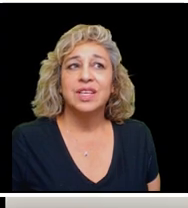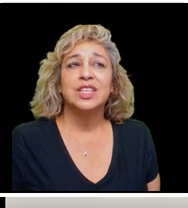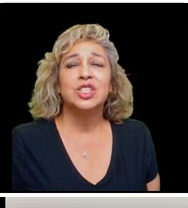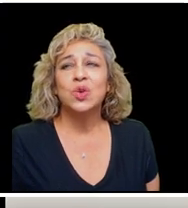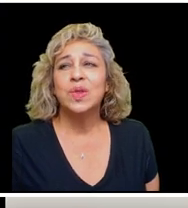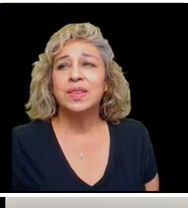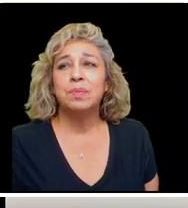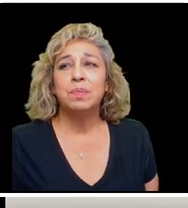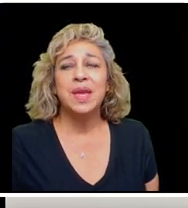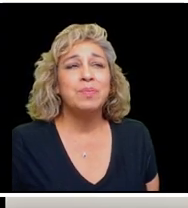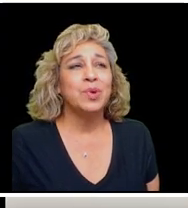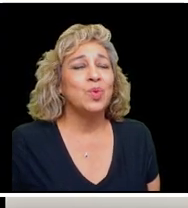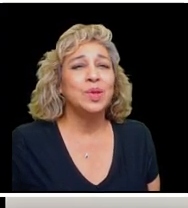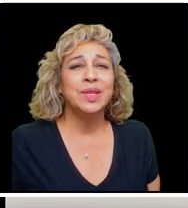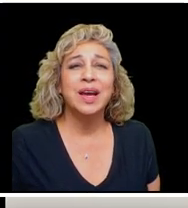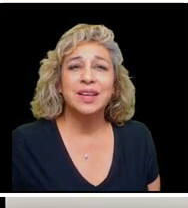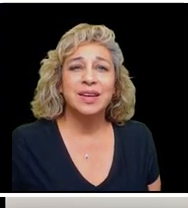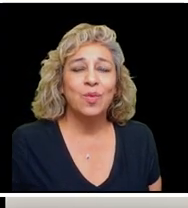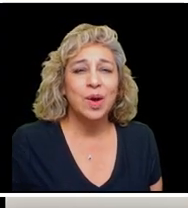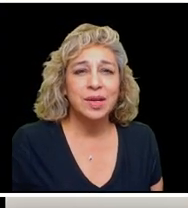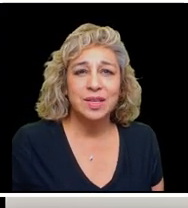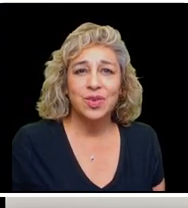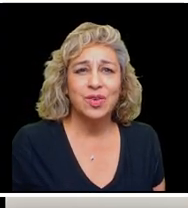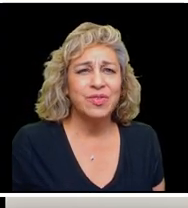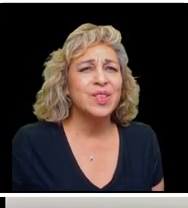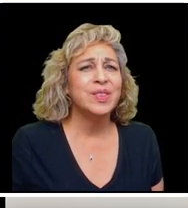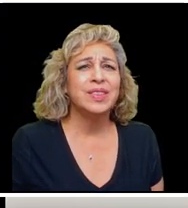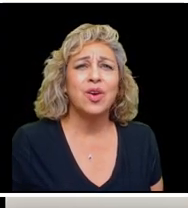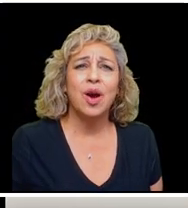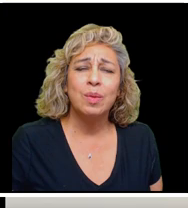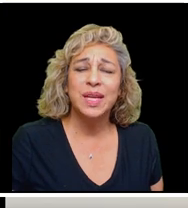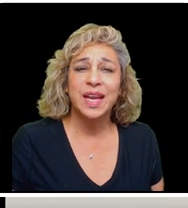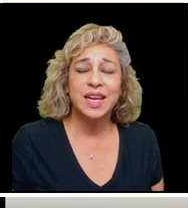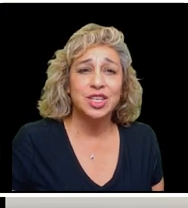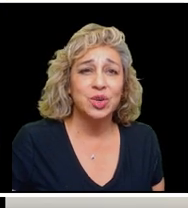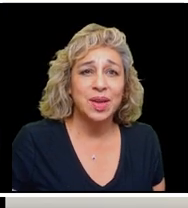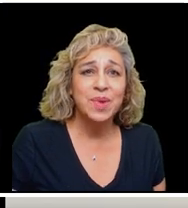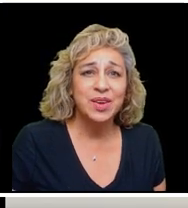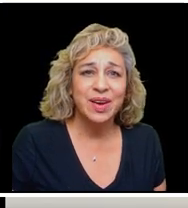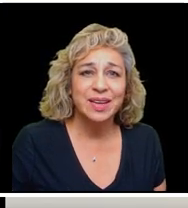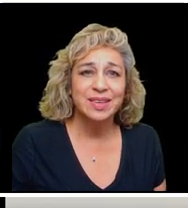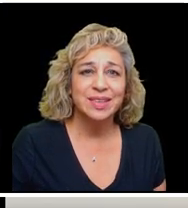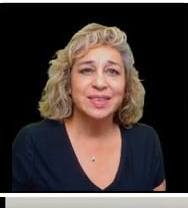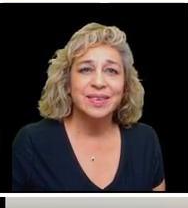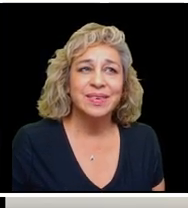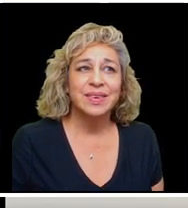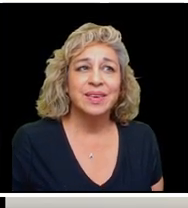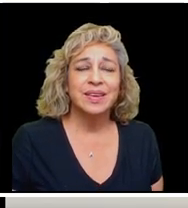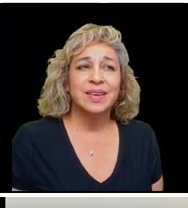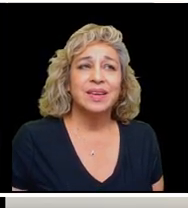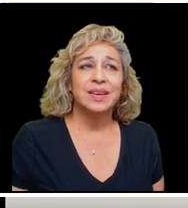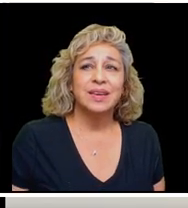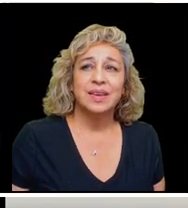so that the people will not want or feel that they're obligated to emigrate